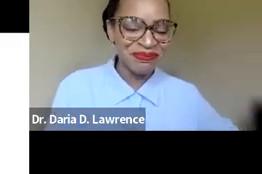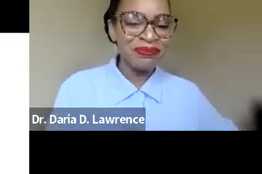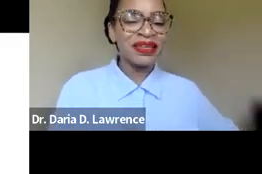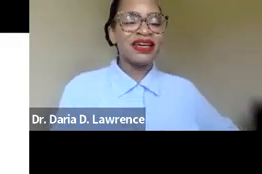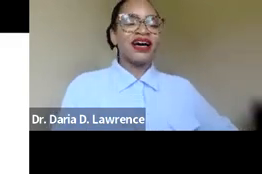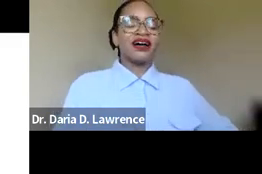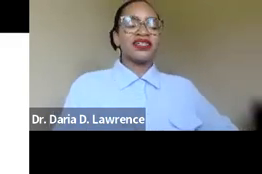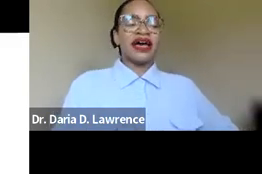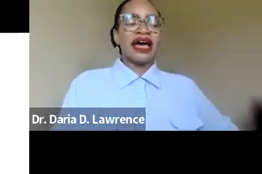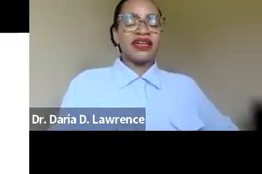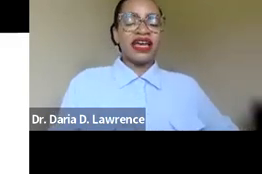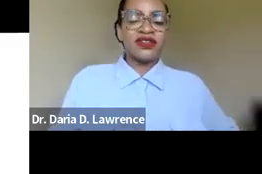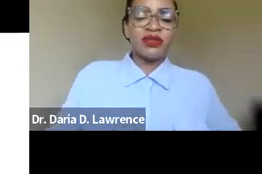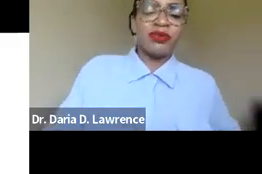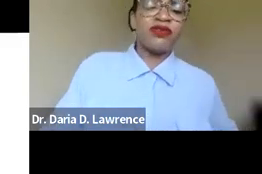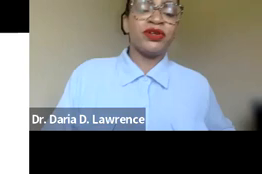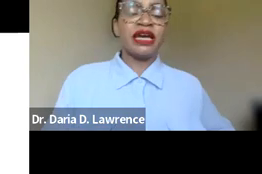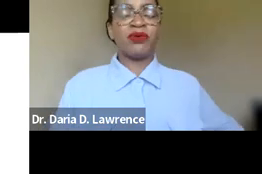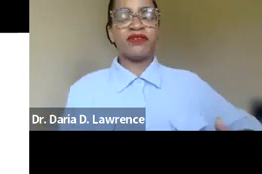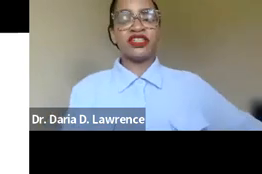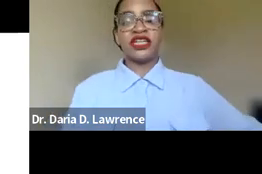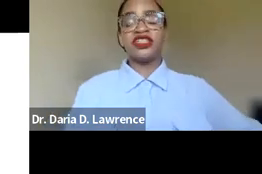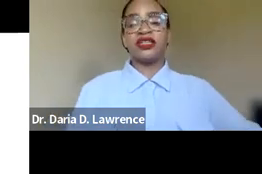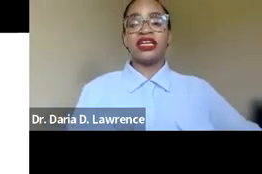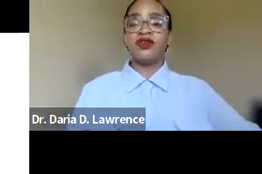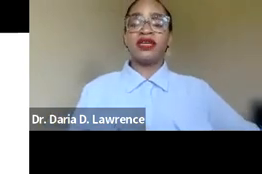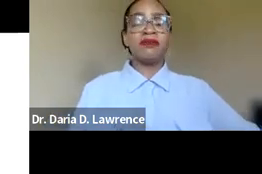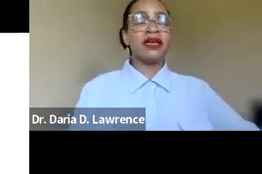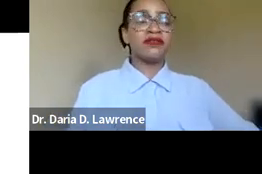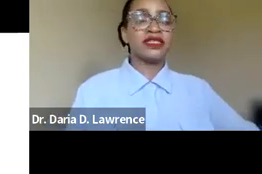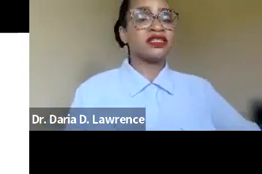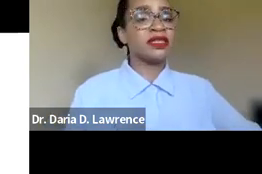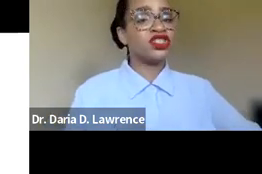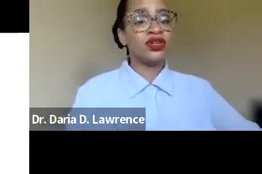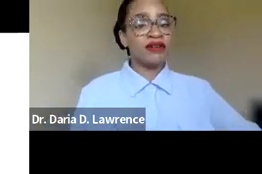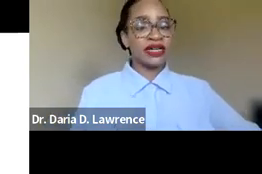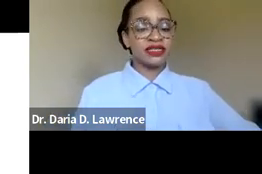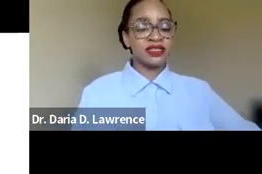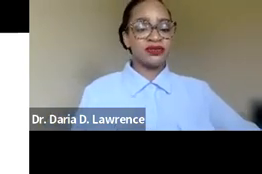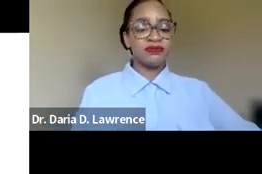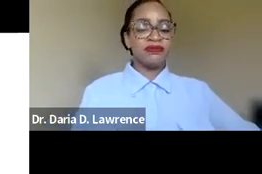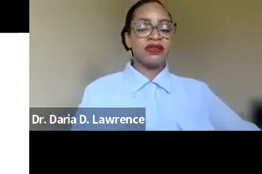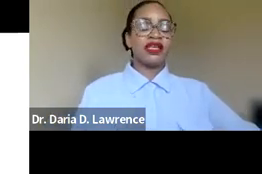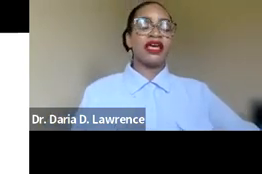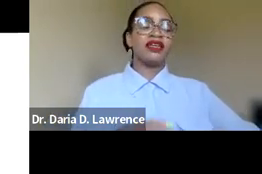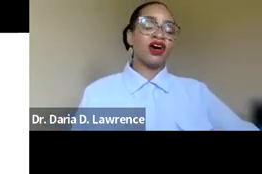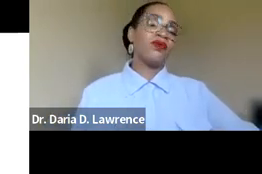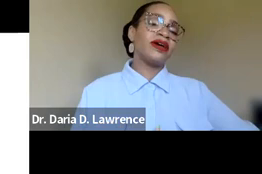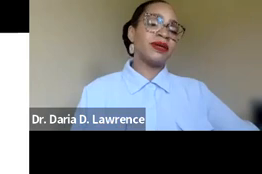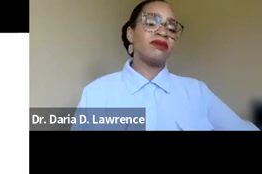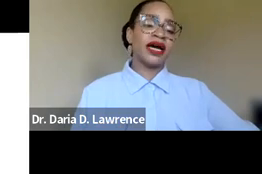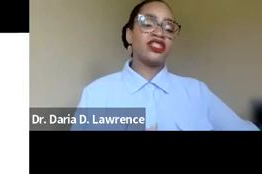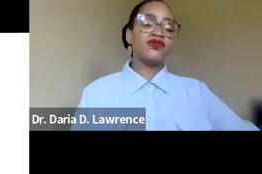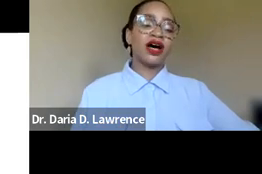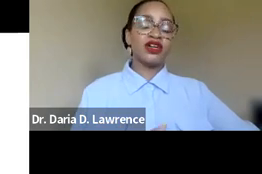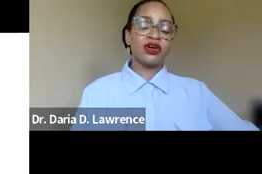school. Also, advocate for support from your state board of education if you need a method of assessment that you don't have access to. And then always